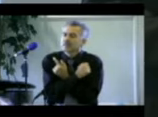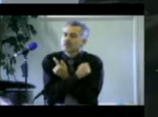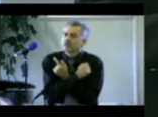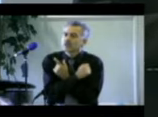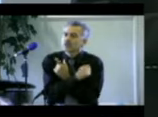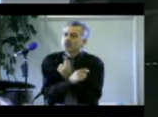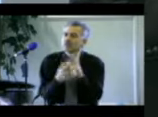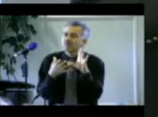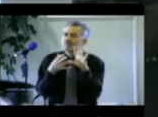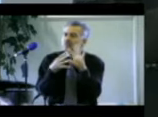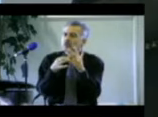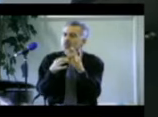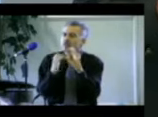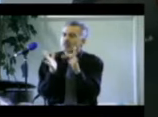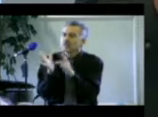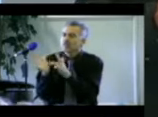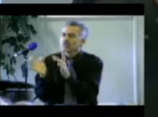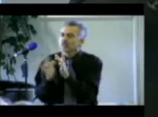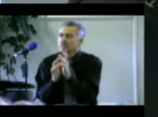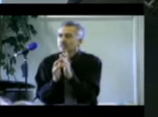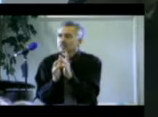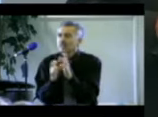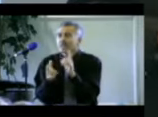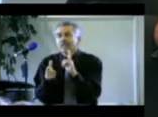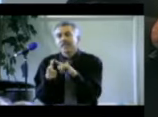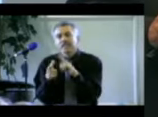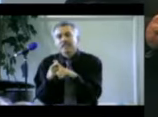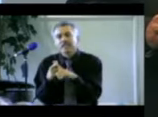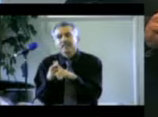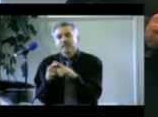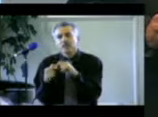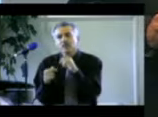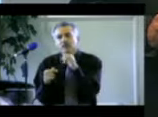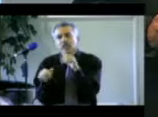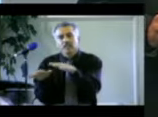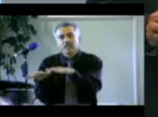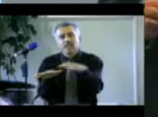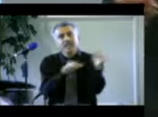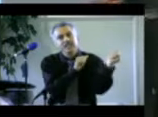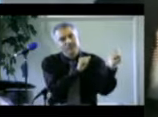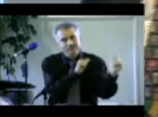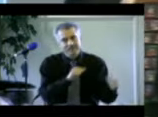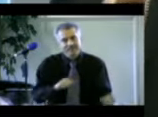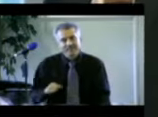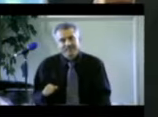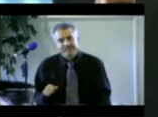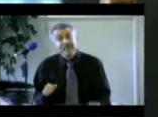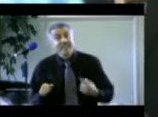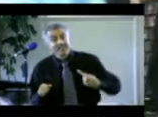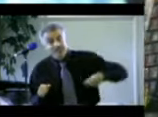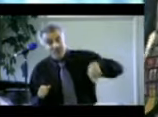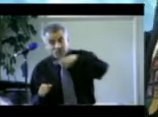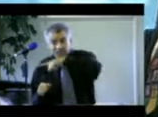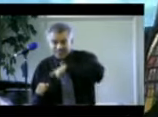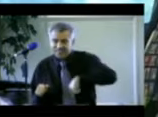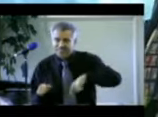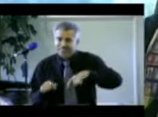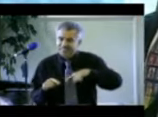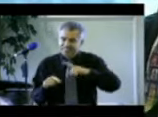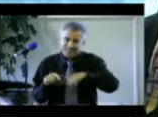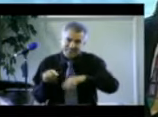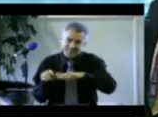Christ that they cannot stay away. That we cannot stay